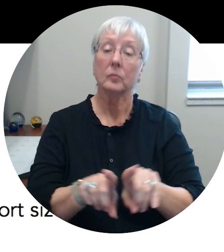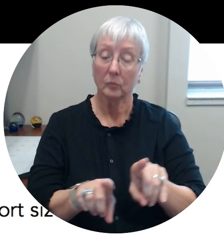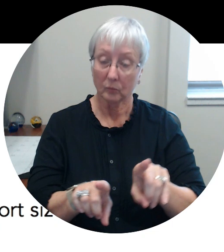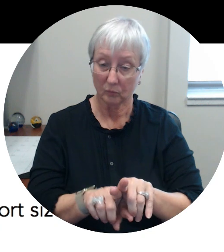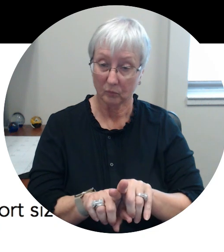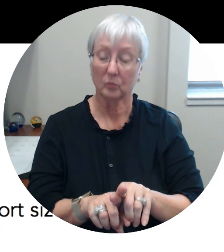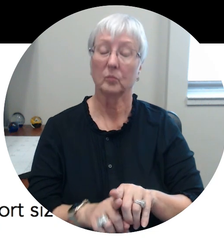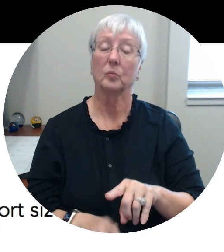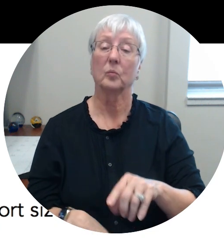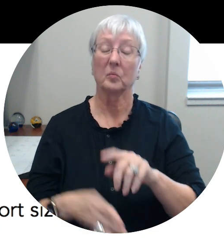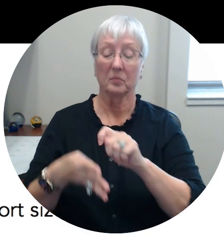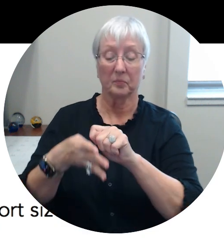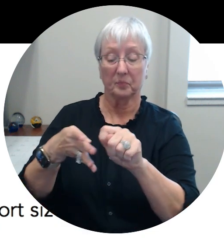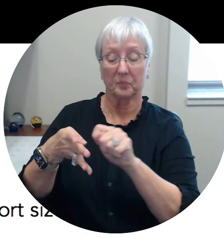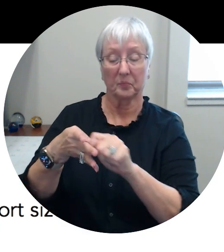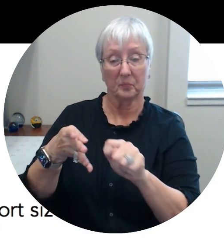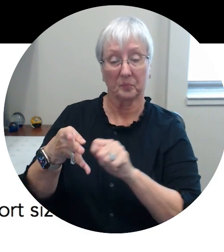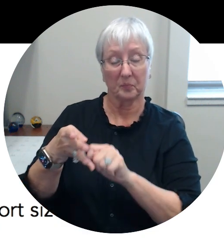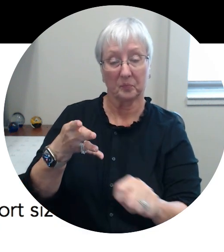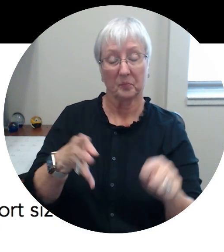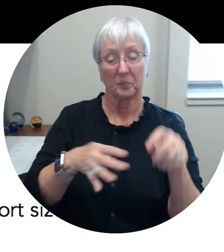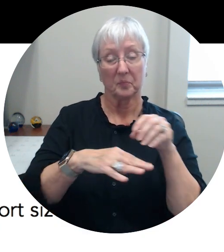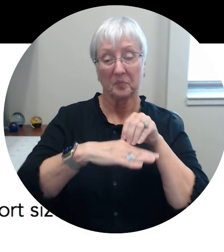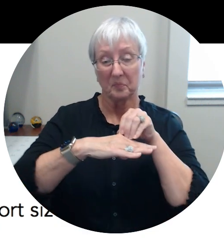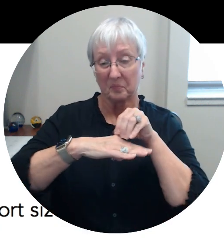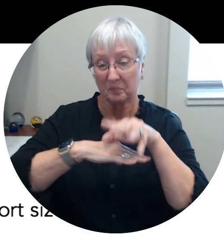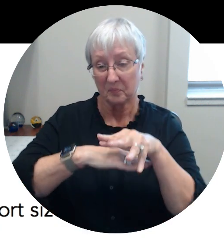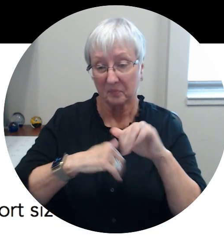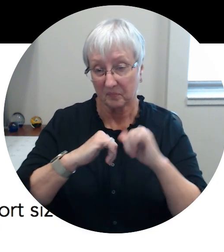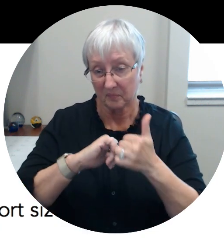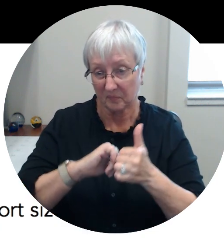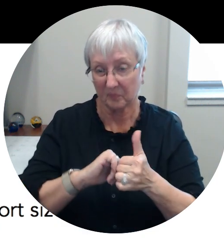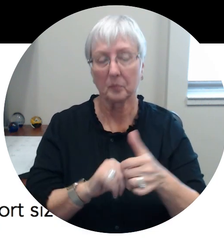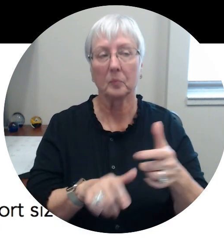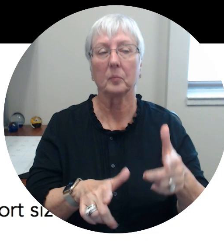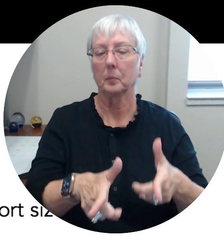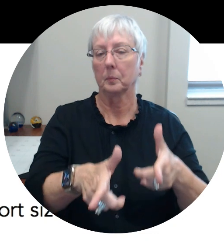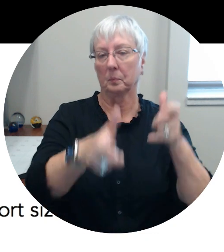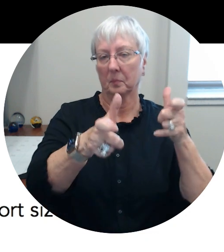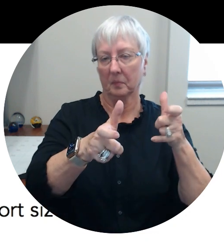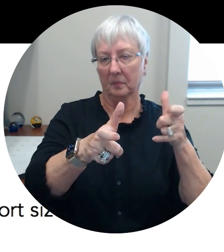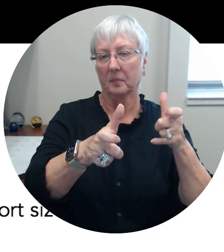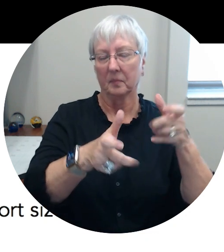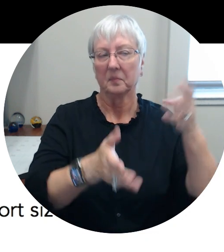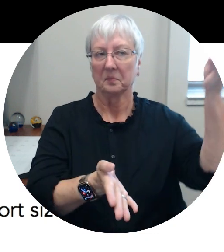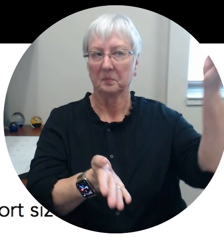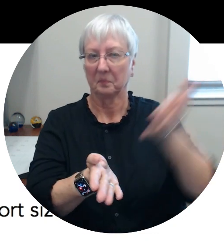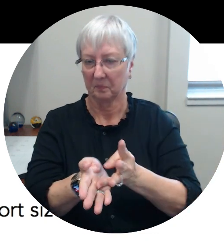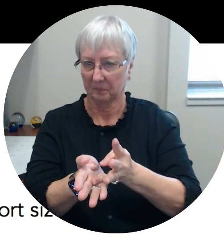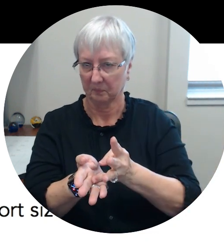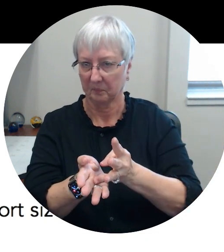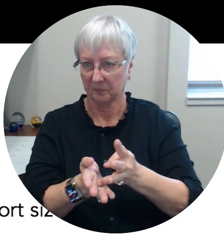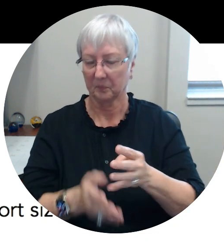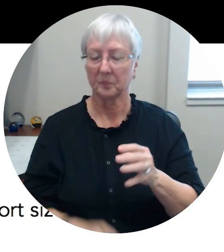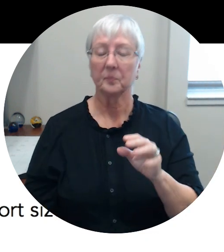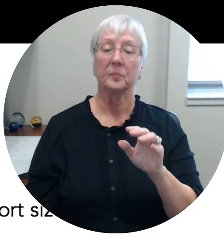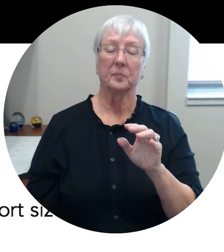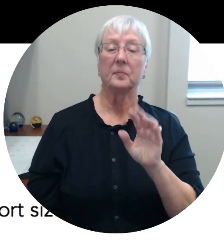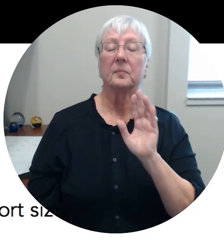also impacted by overall page weight. We've become more and more aware that the speed at which our pages load greatly affects user